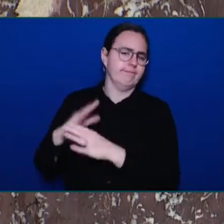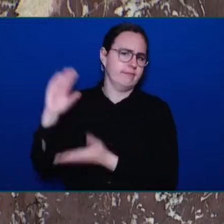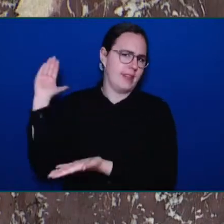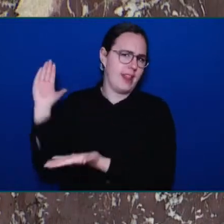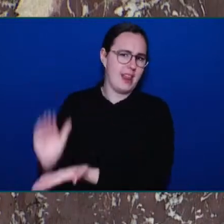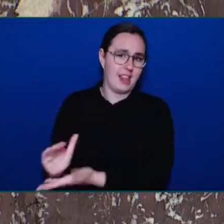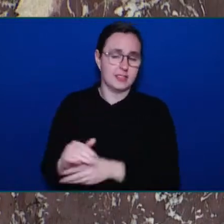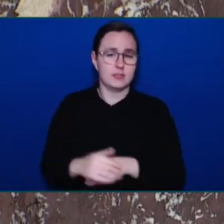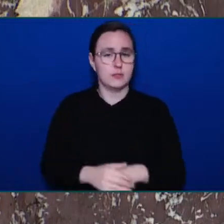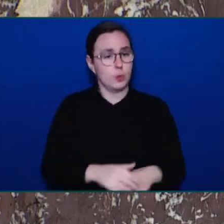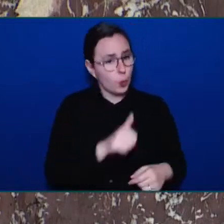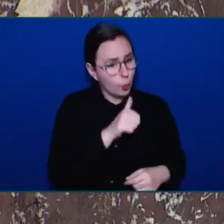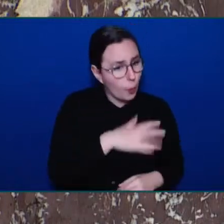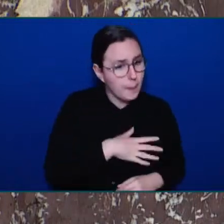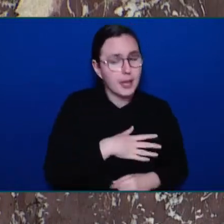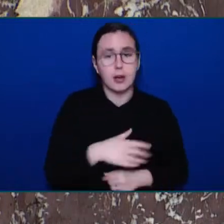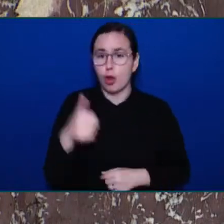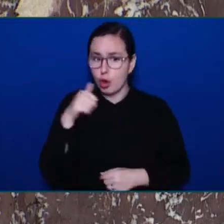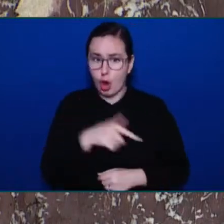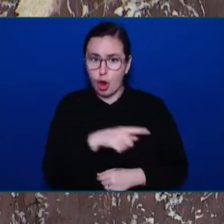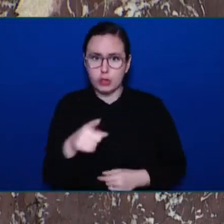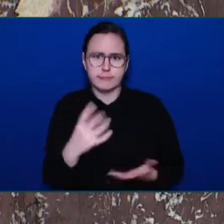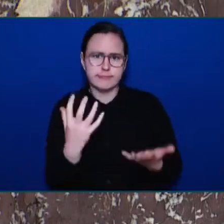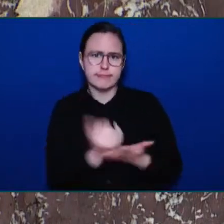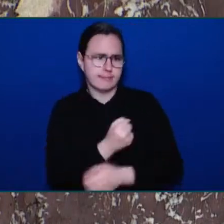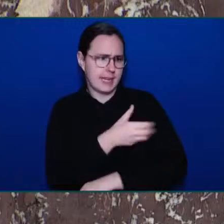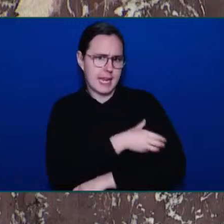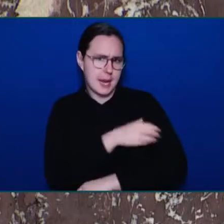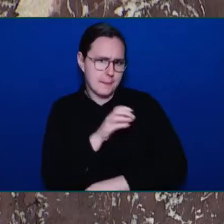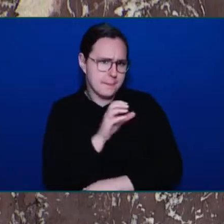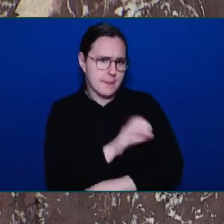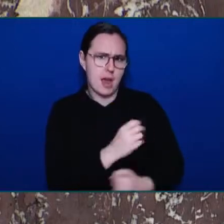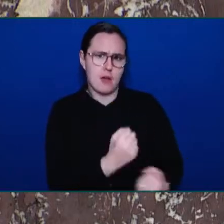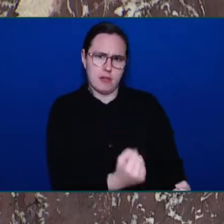required to support them and to protect them. Thank you.